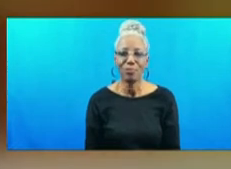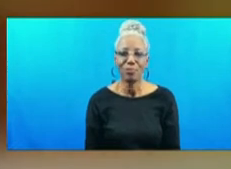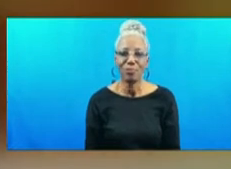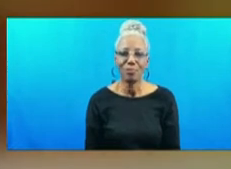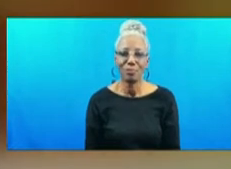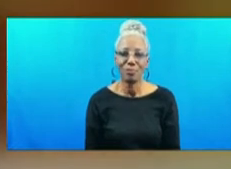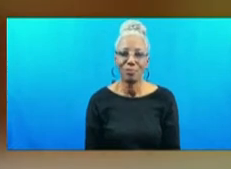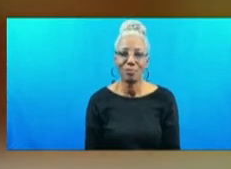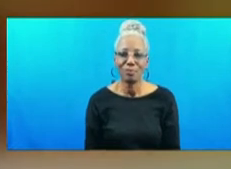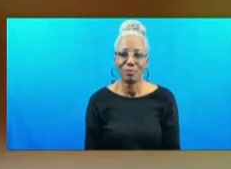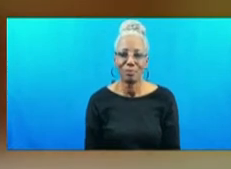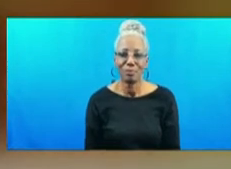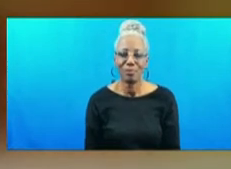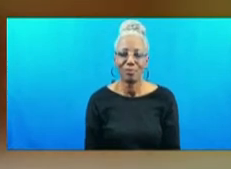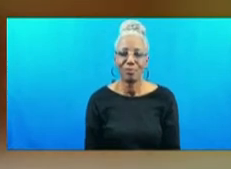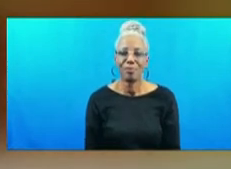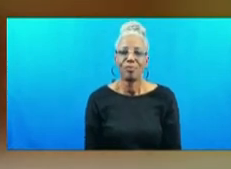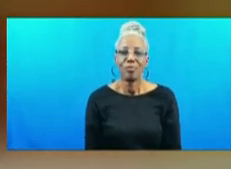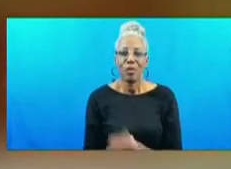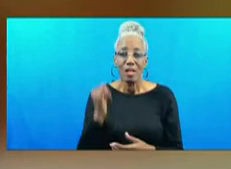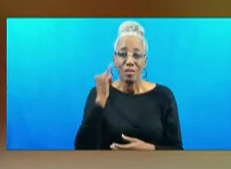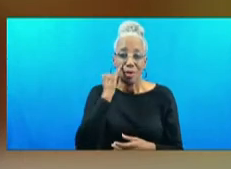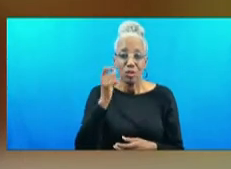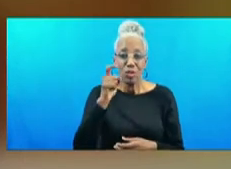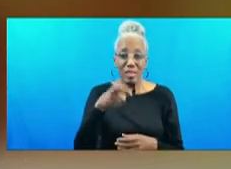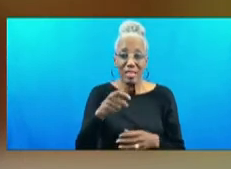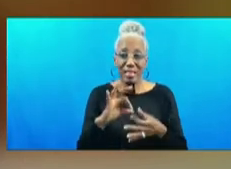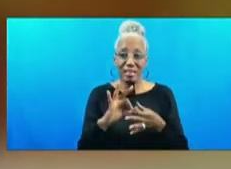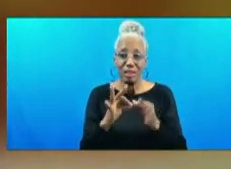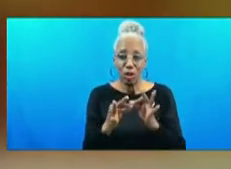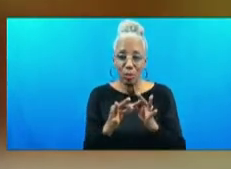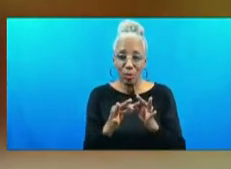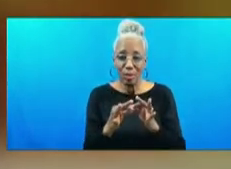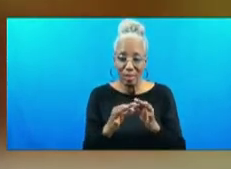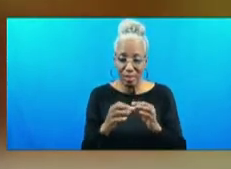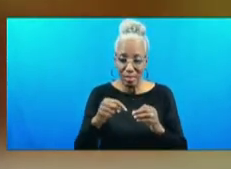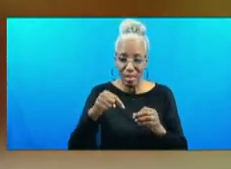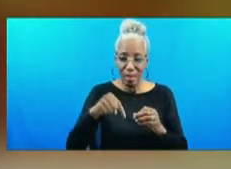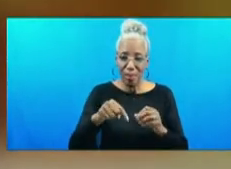those of you who need interpretation, if you go to the bottom of the screen, you have different